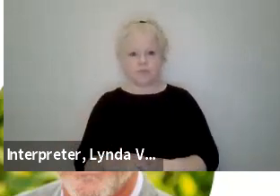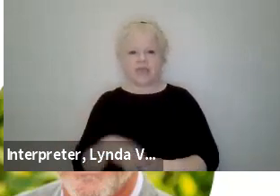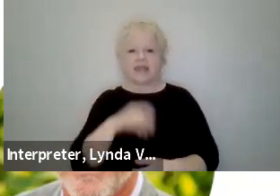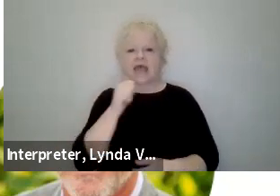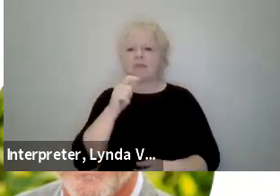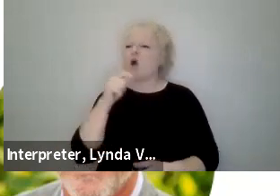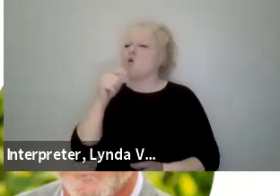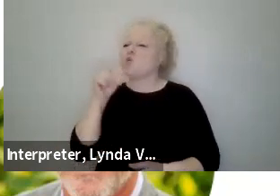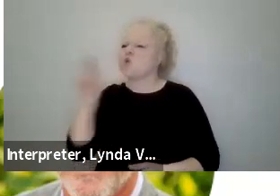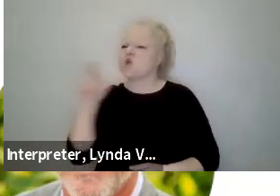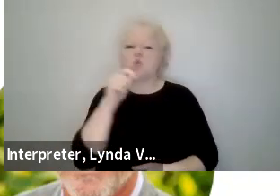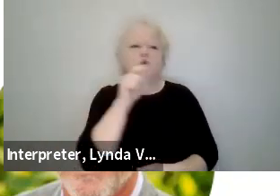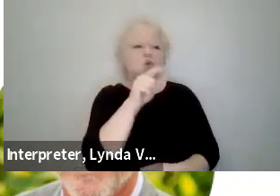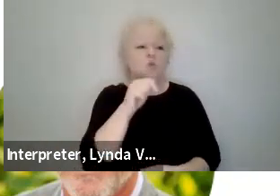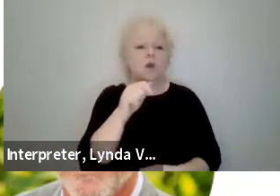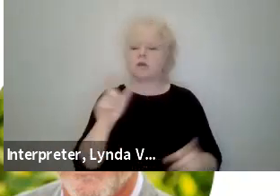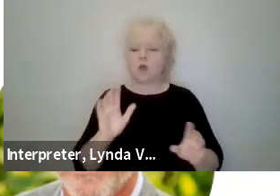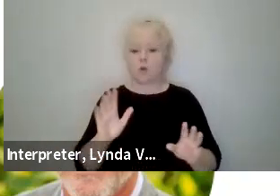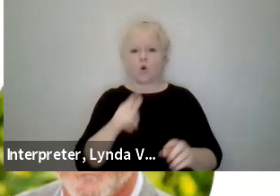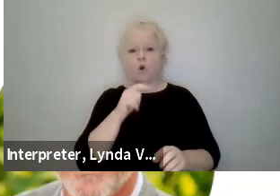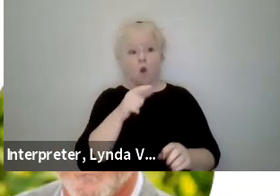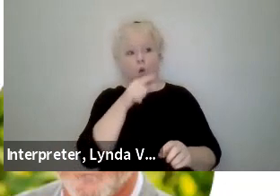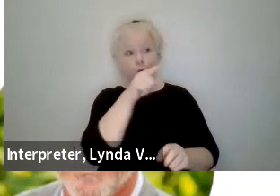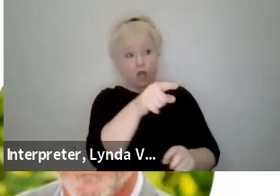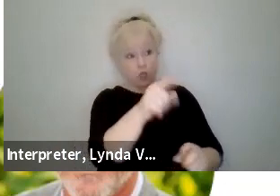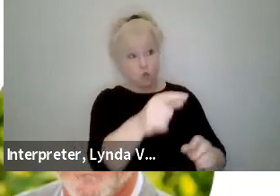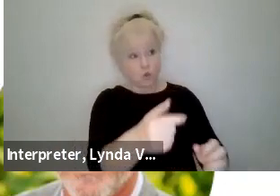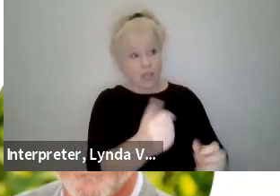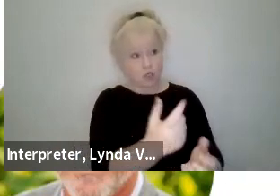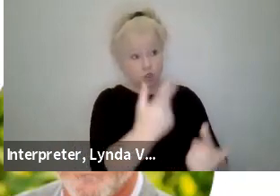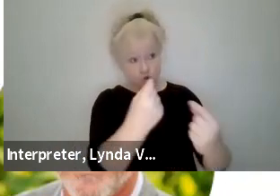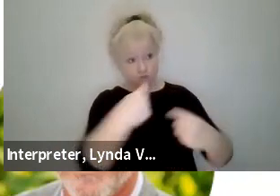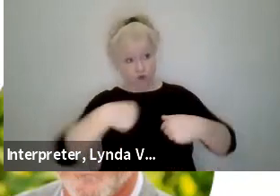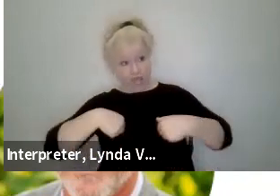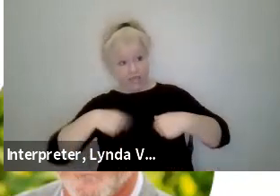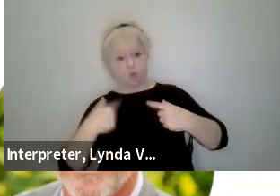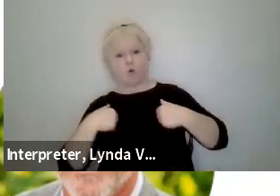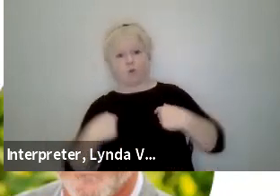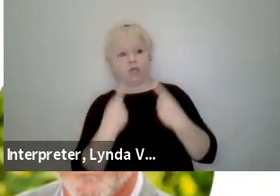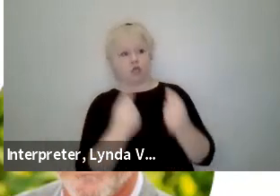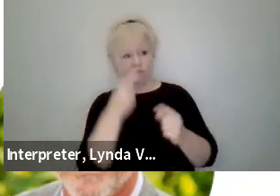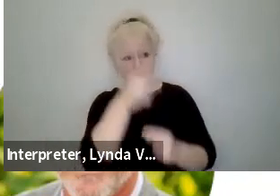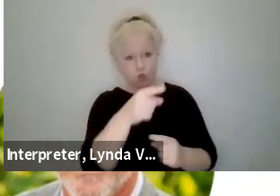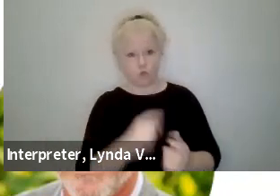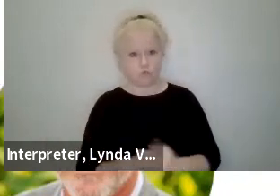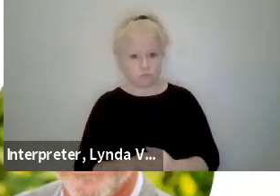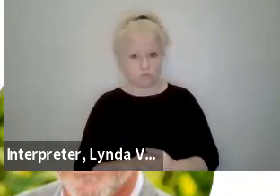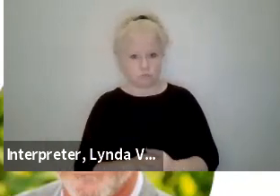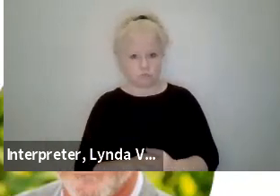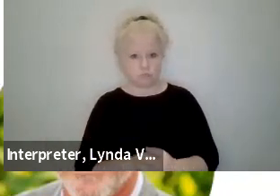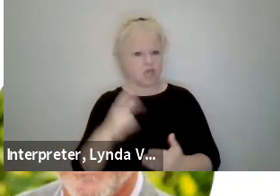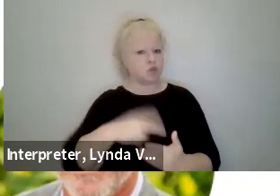partnering with, but it's what can we do for them and what can they do for us, and what will the outcome be. And then